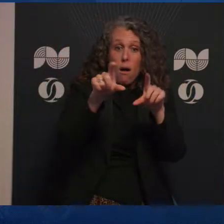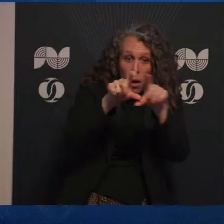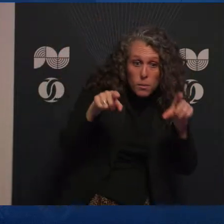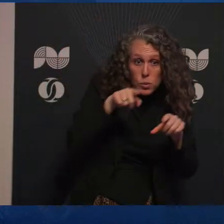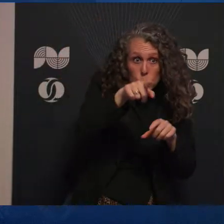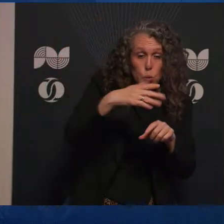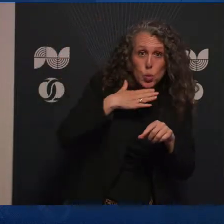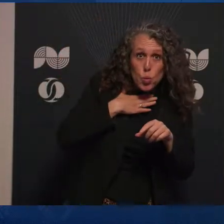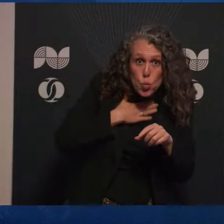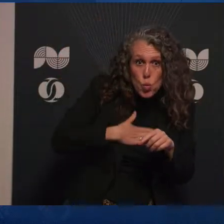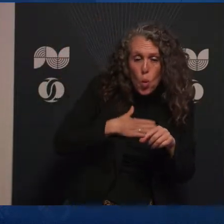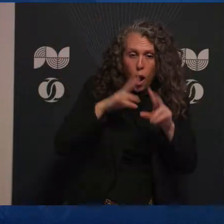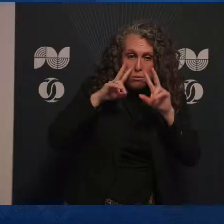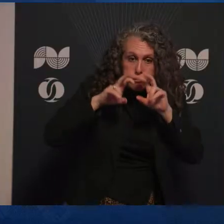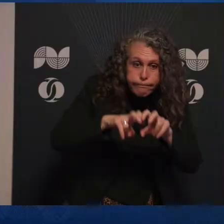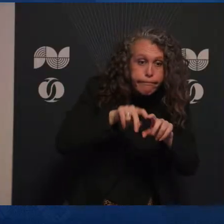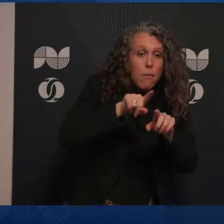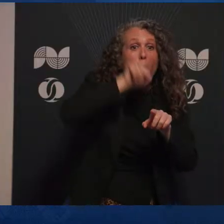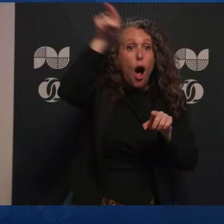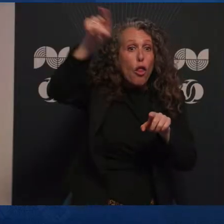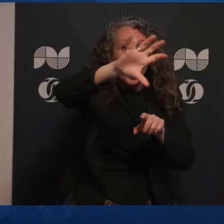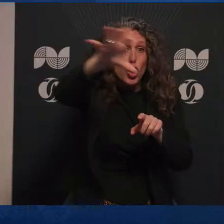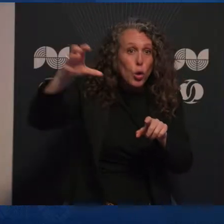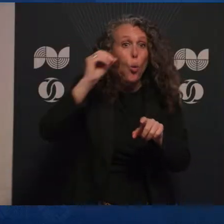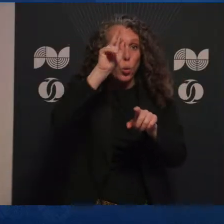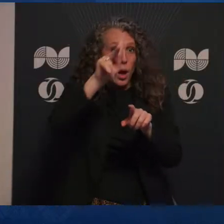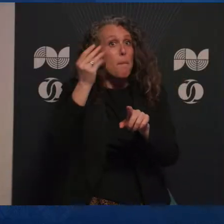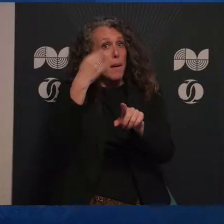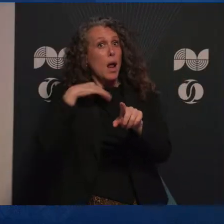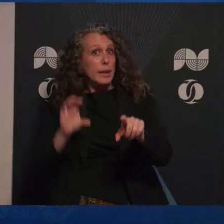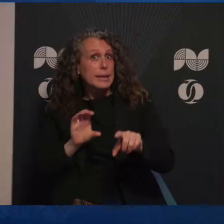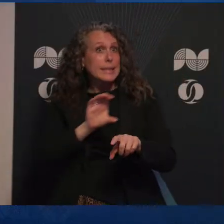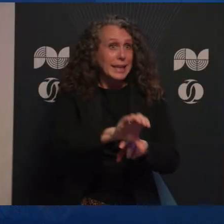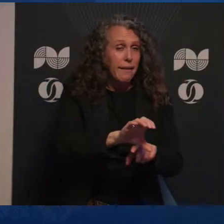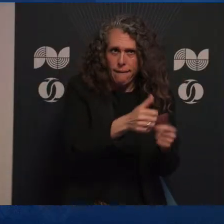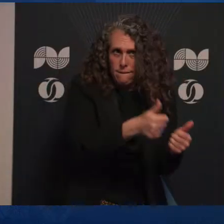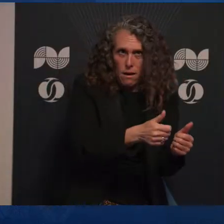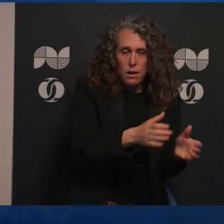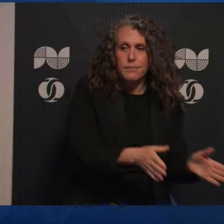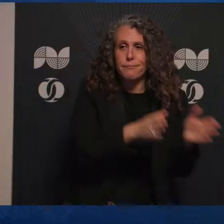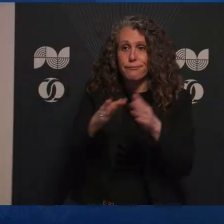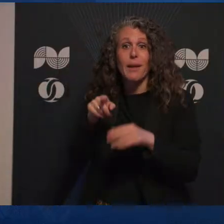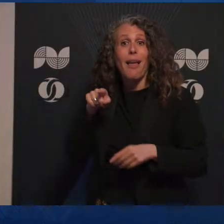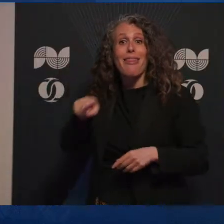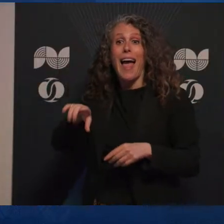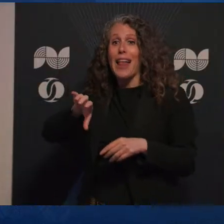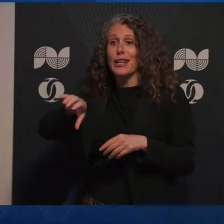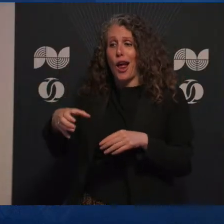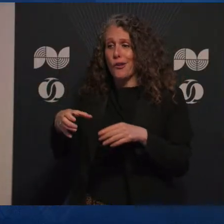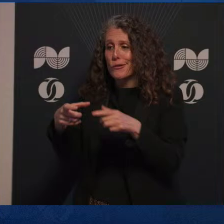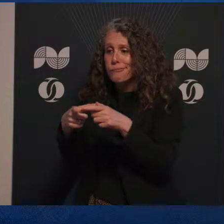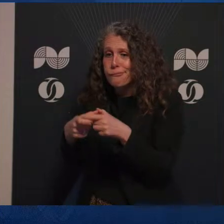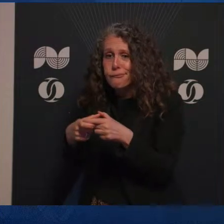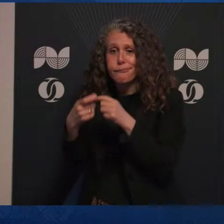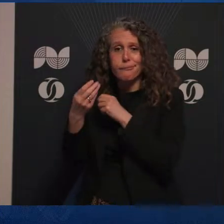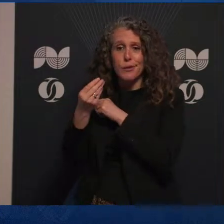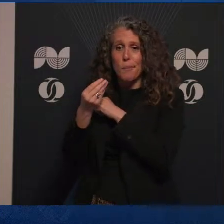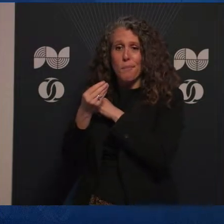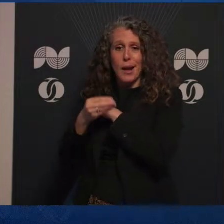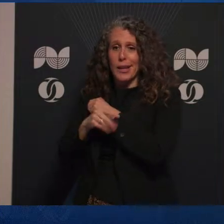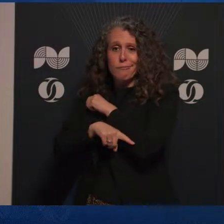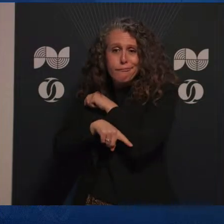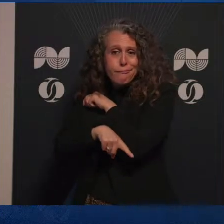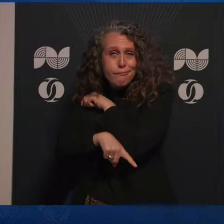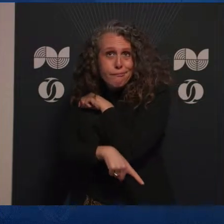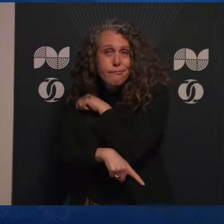invest and expand abroad. But if you are a poor country and you have little money and you have little